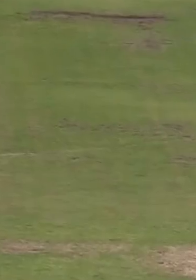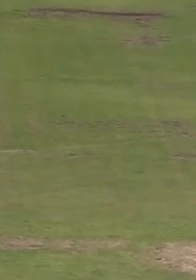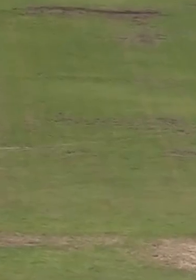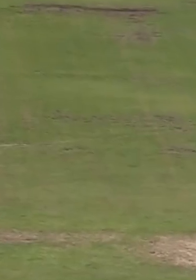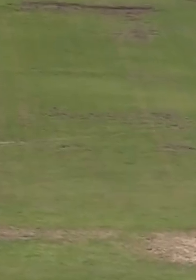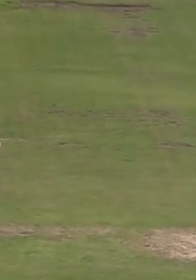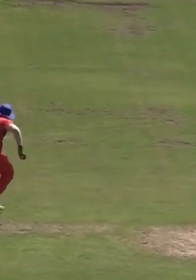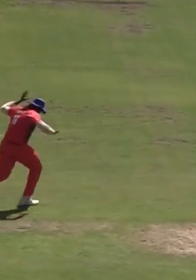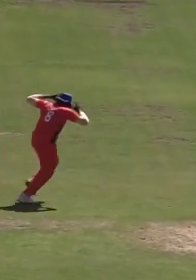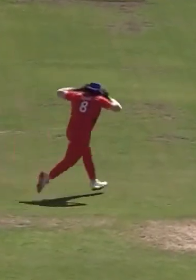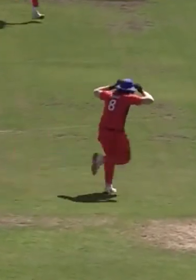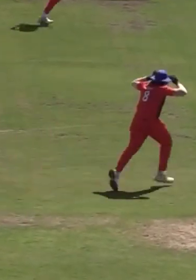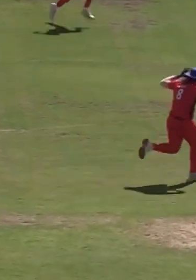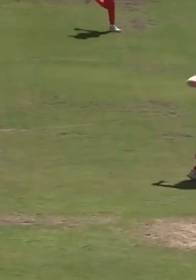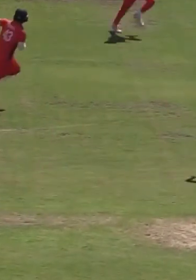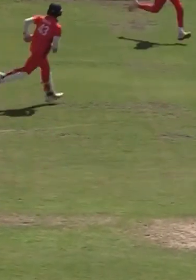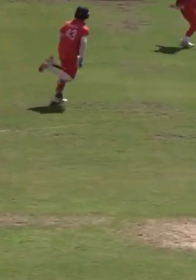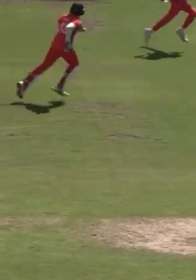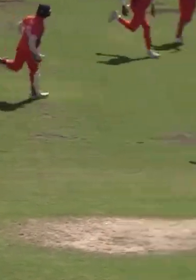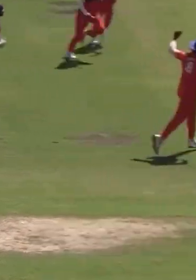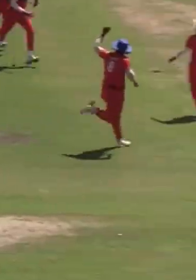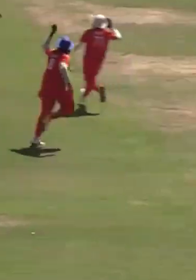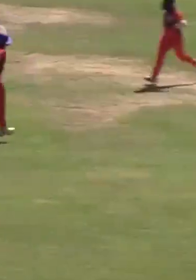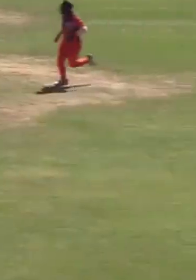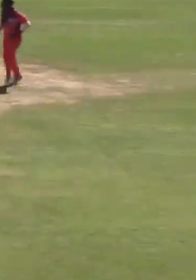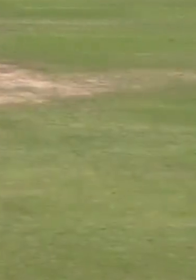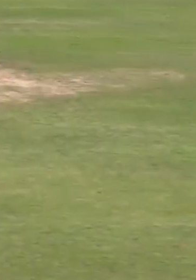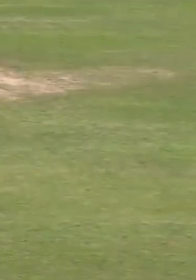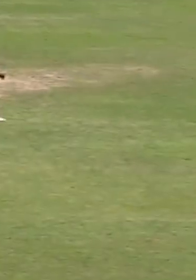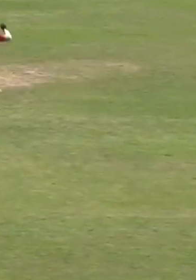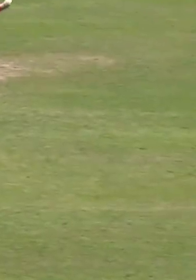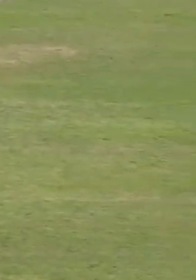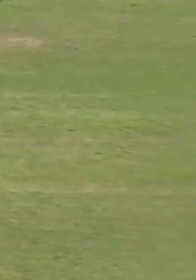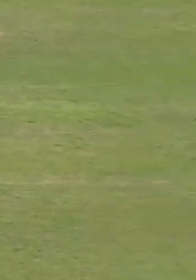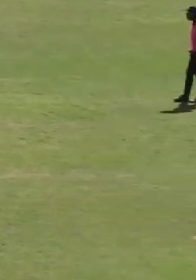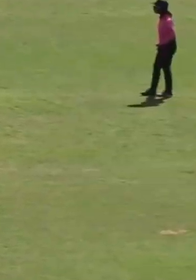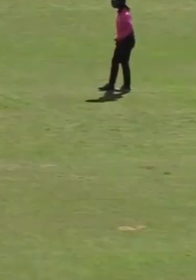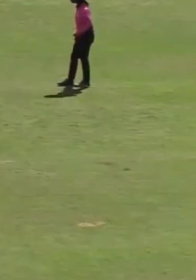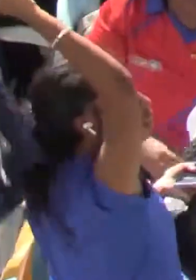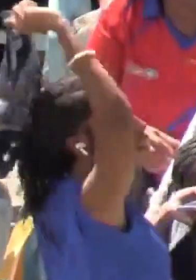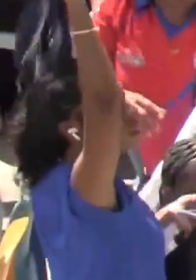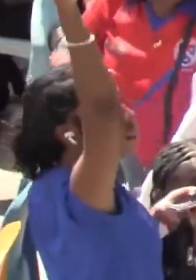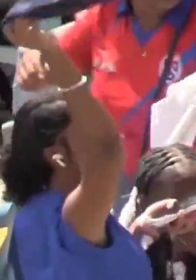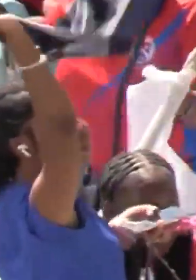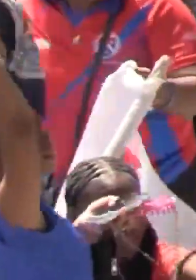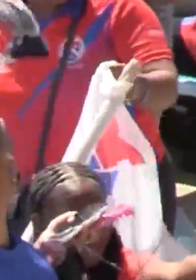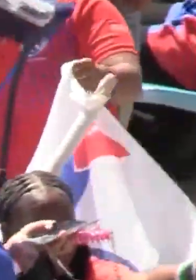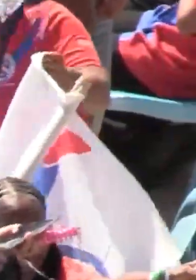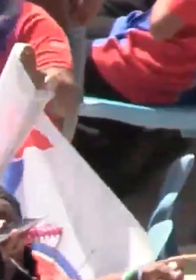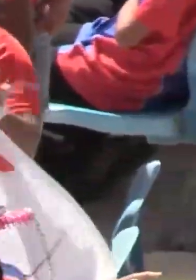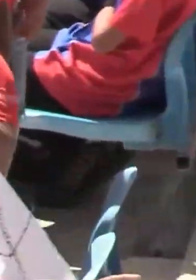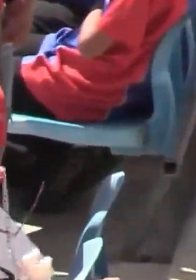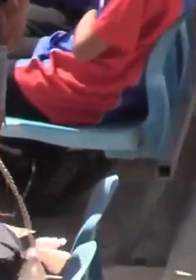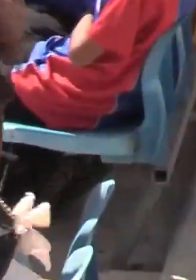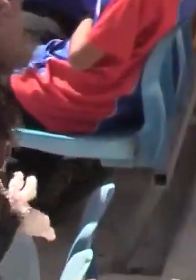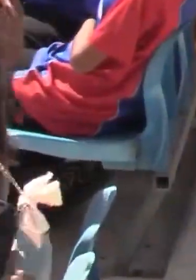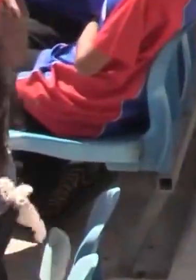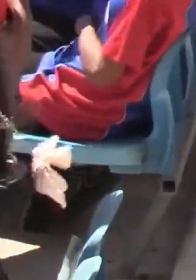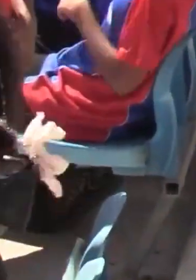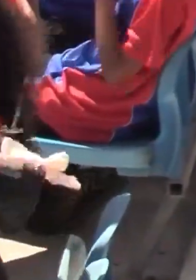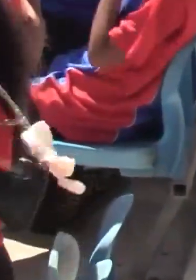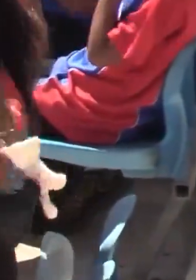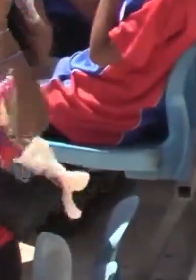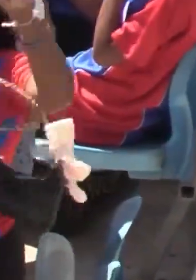much longer either. Carter again making Kensington Oval his own. There's the famous celebration once